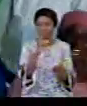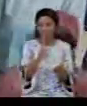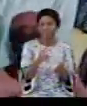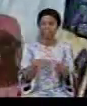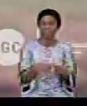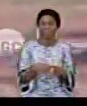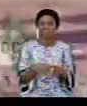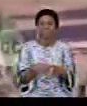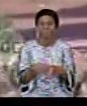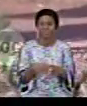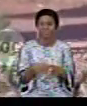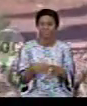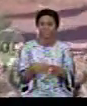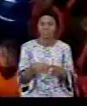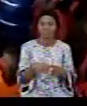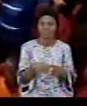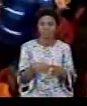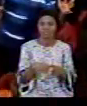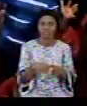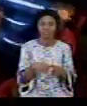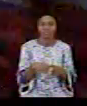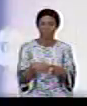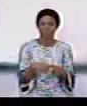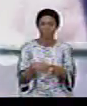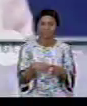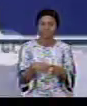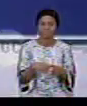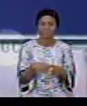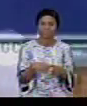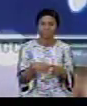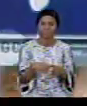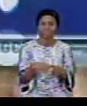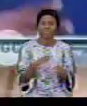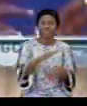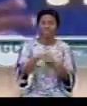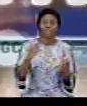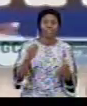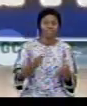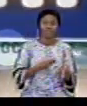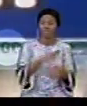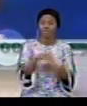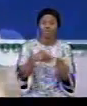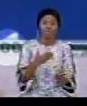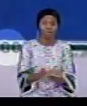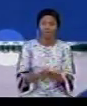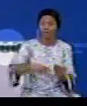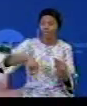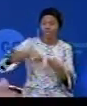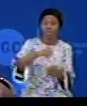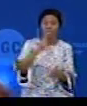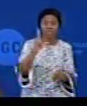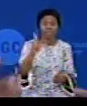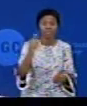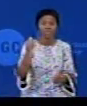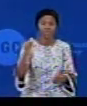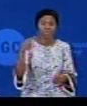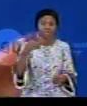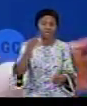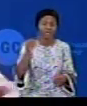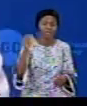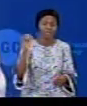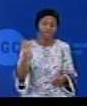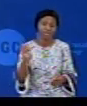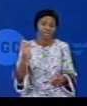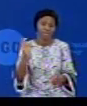now, there's just one direction to look. All of us, all over Lagos, in every district, in every local